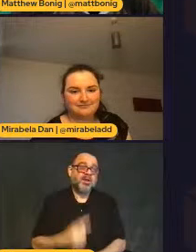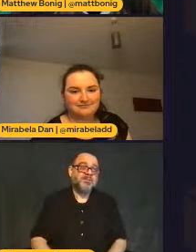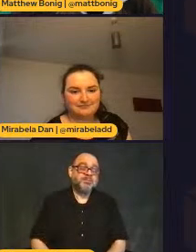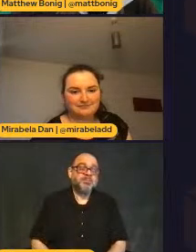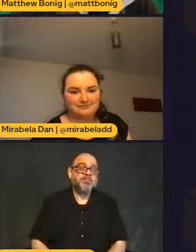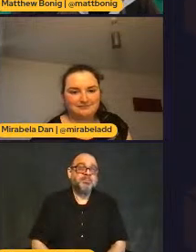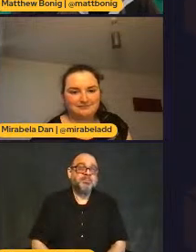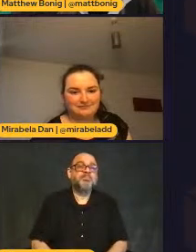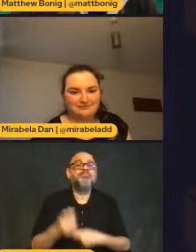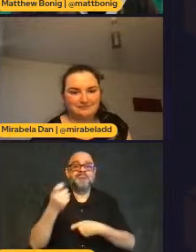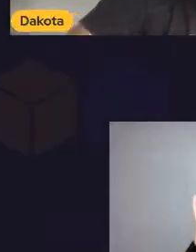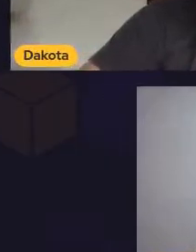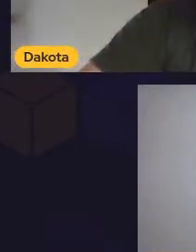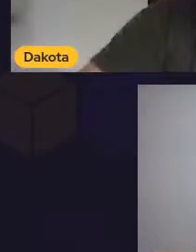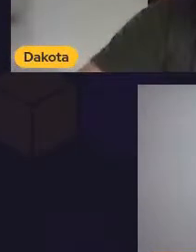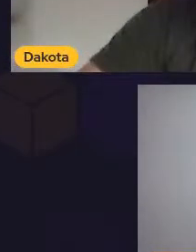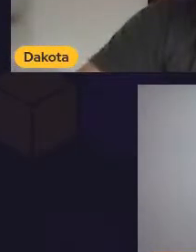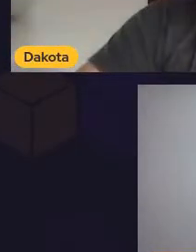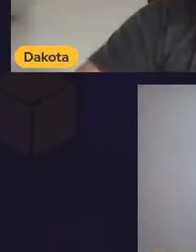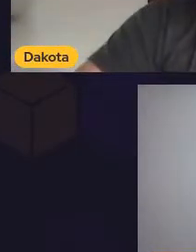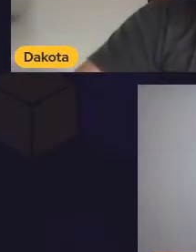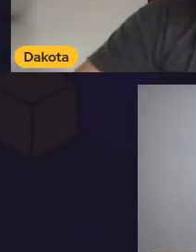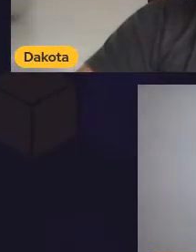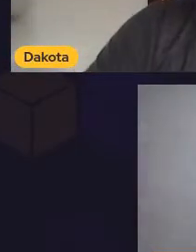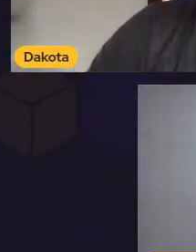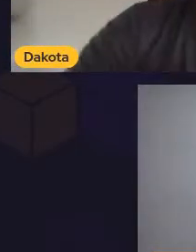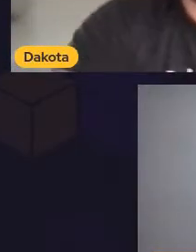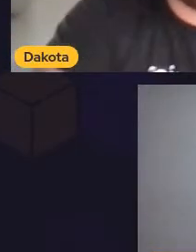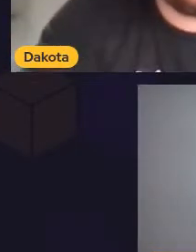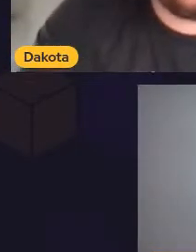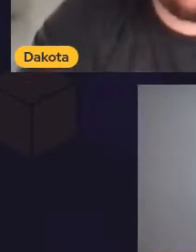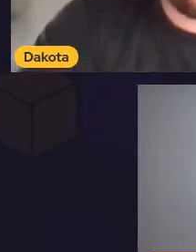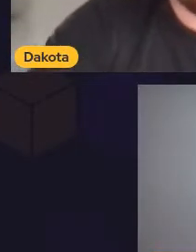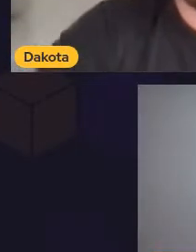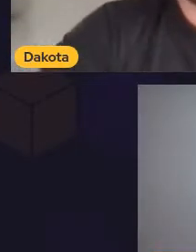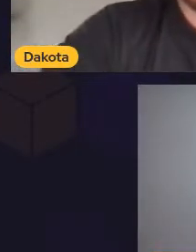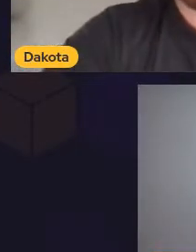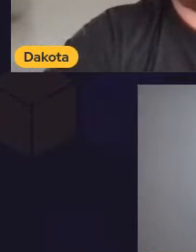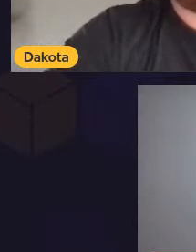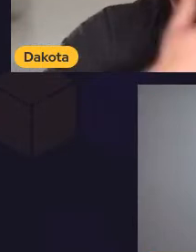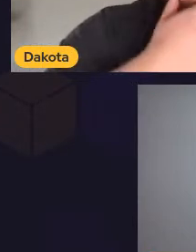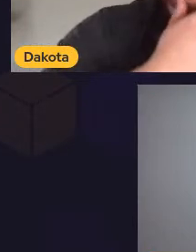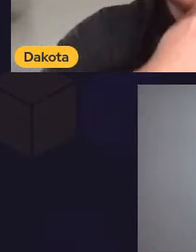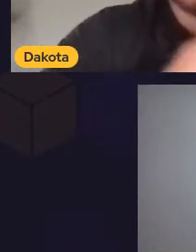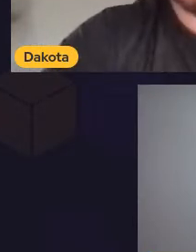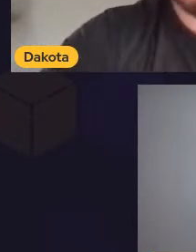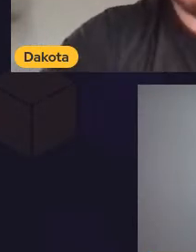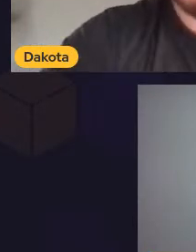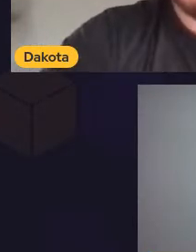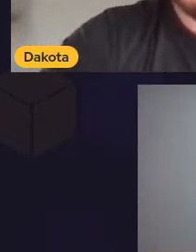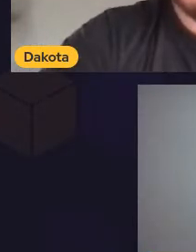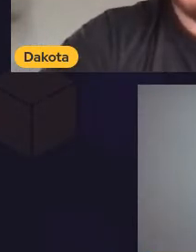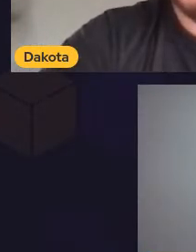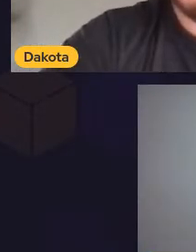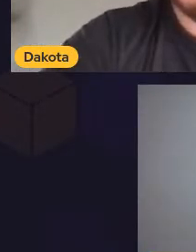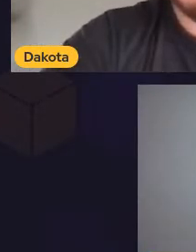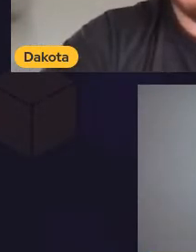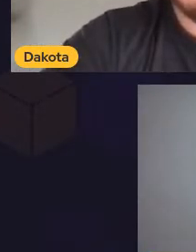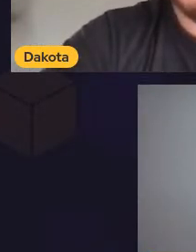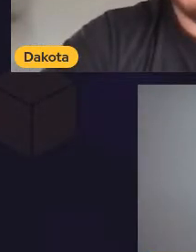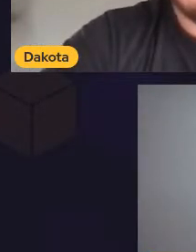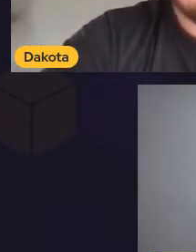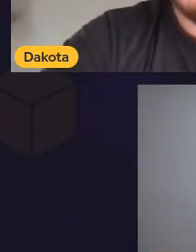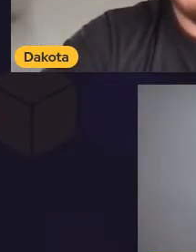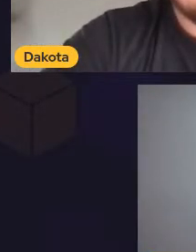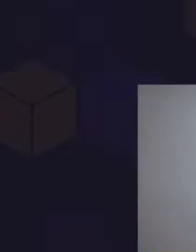All right. Thank you, Dakota. Appreciate it. Yeah, sorry about the technical issues. Just as a quick cleanup on that, we are